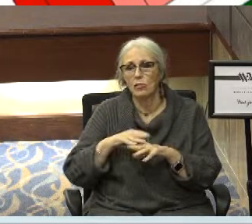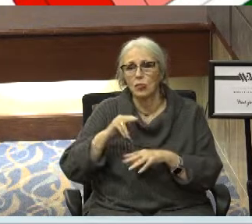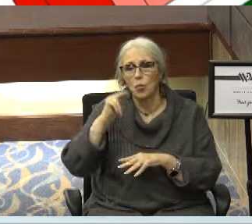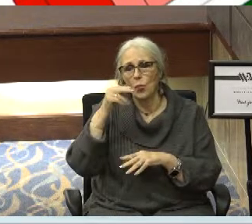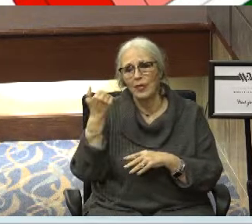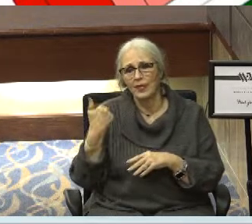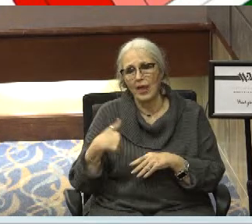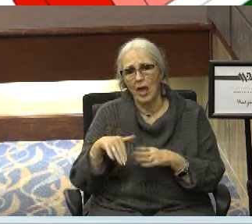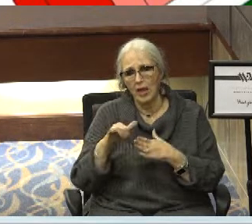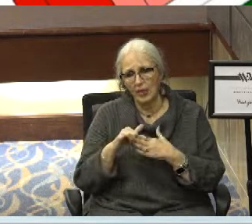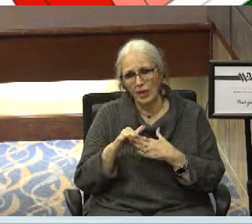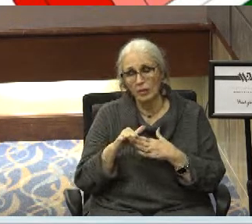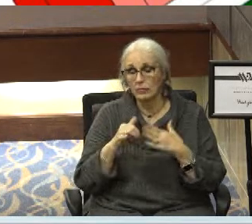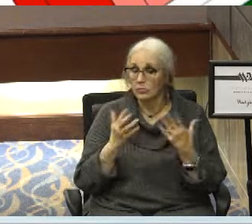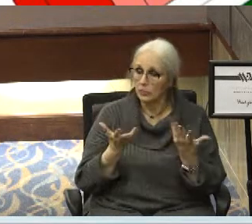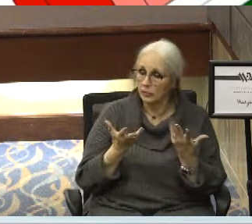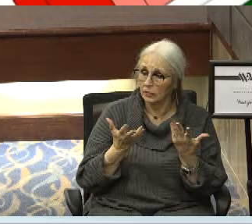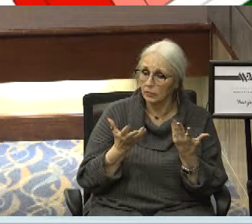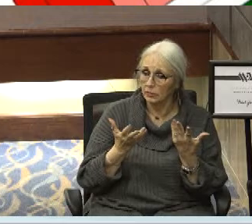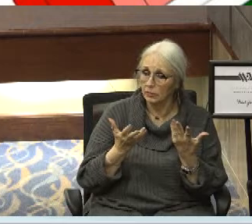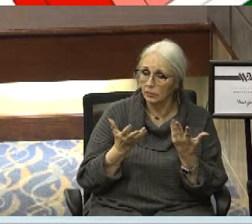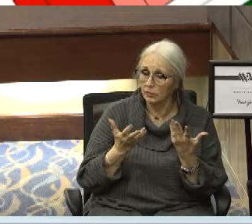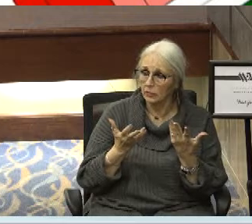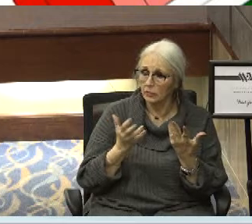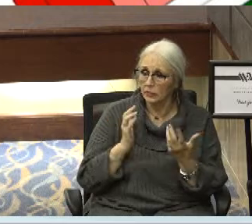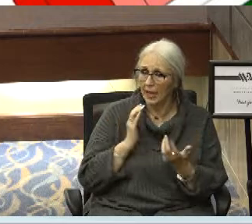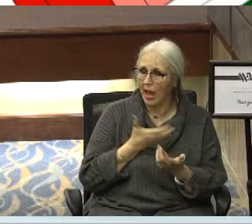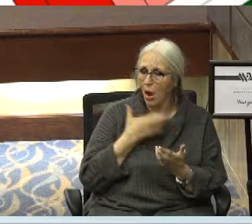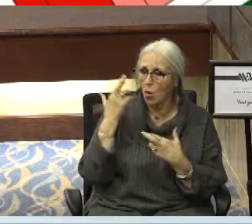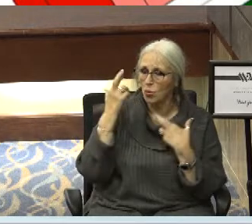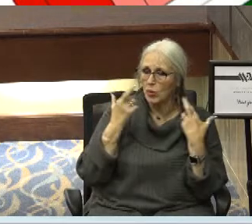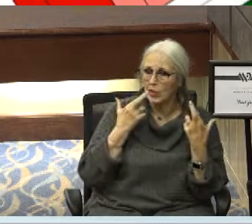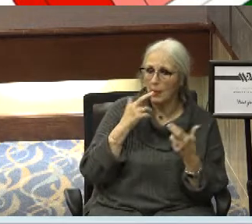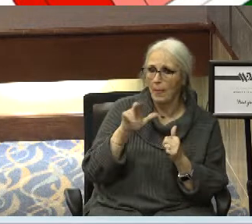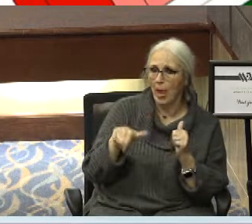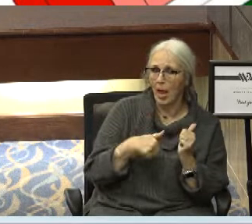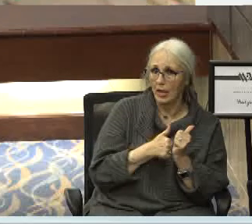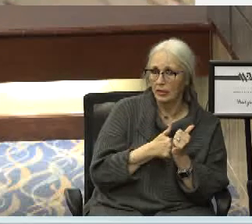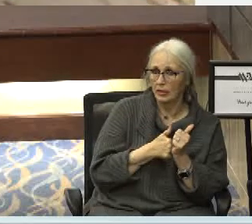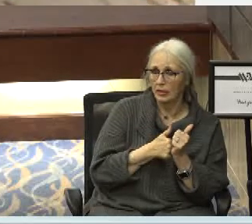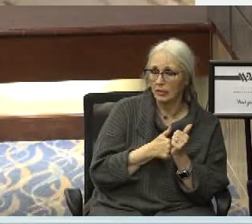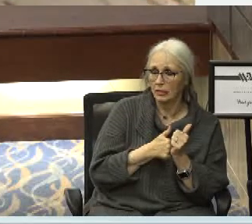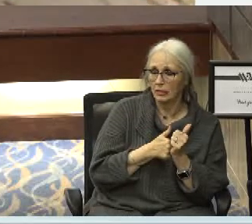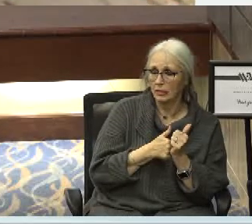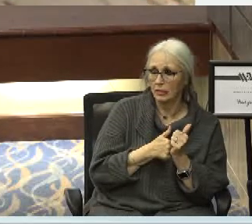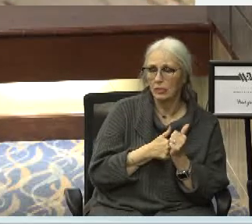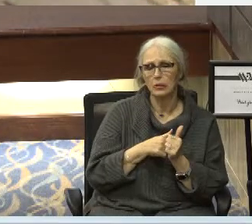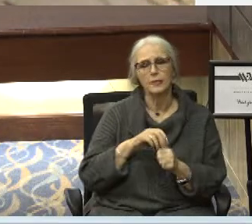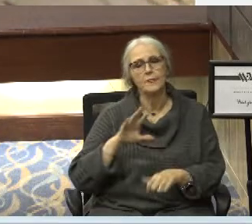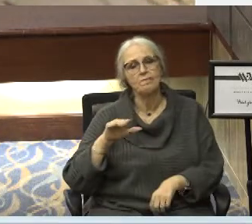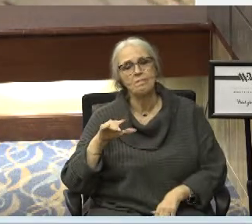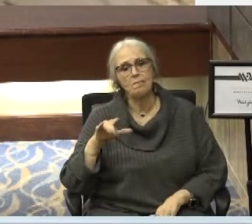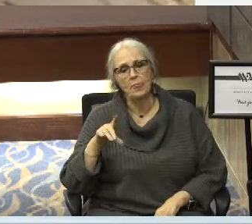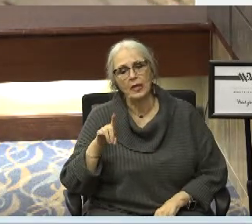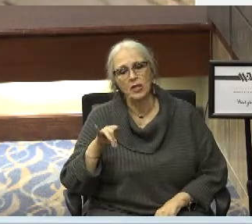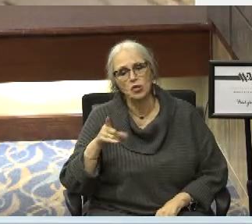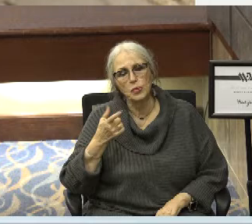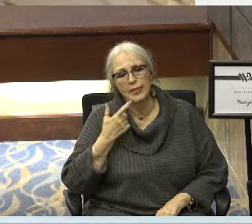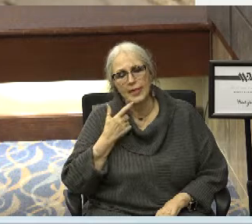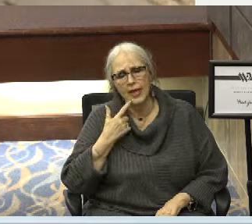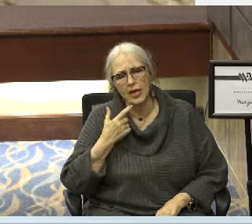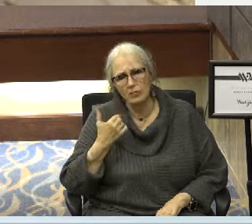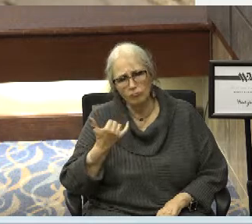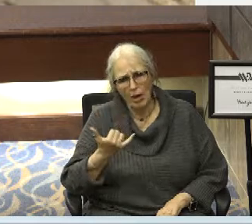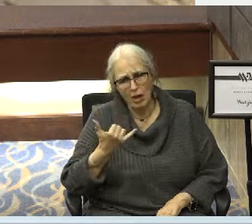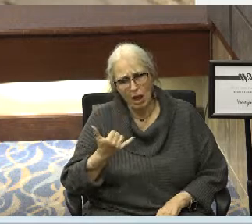that. So that was our reasoning behind that. Okay. Clint, did you say it's occupied now or